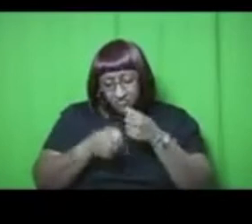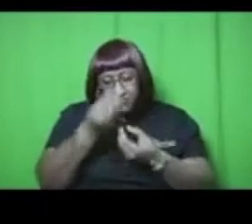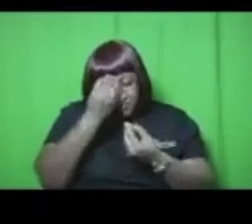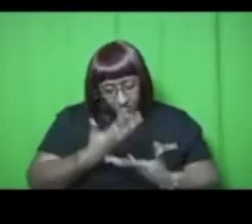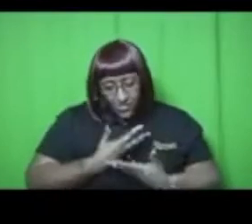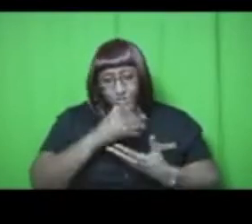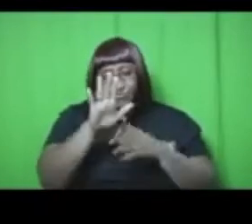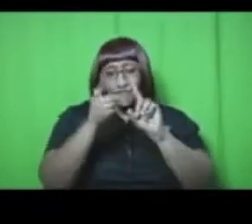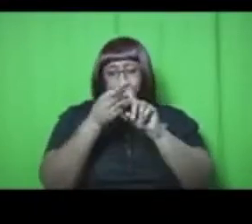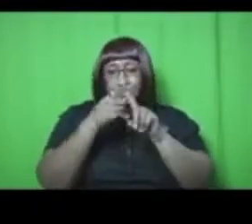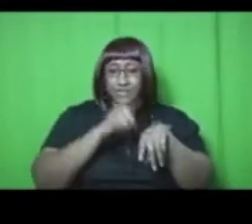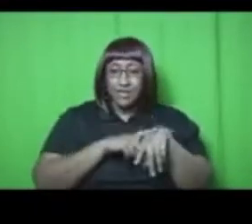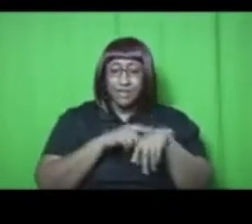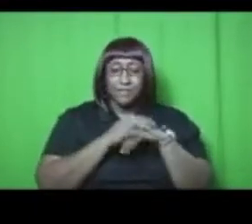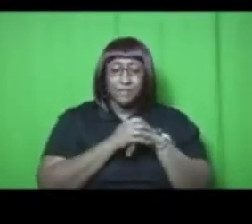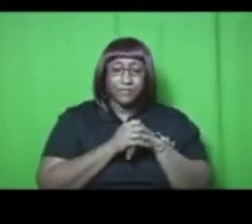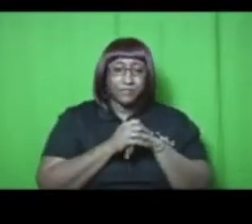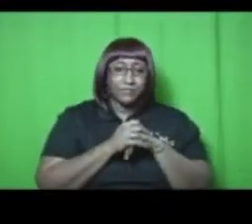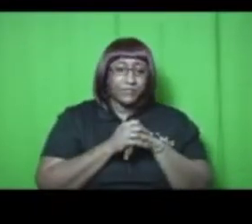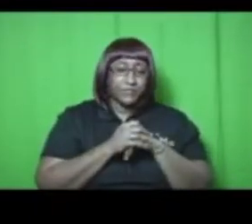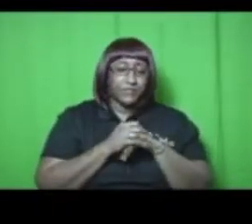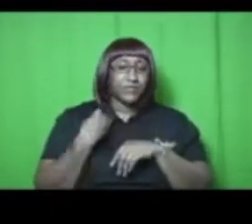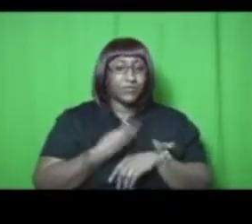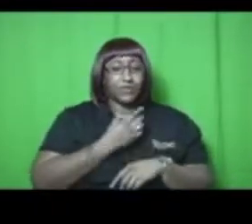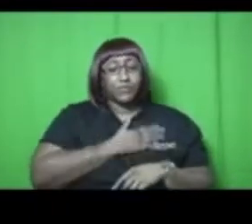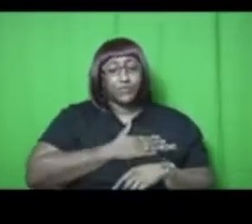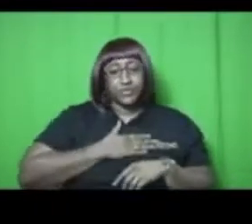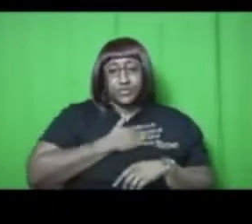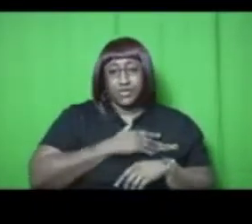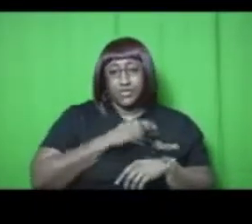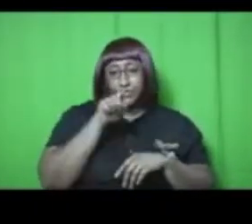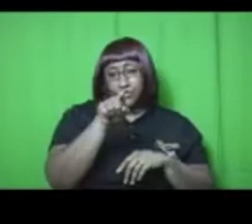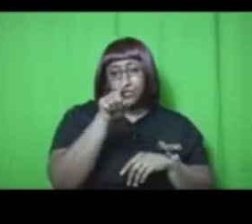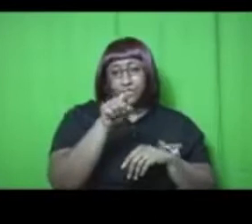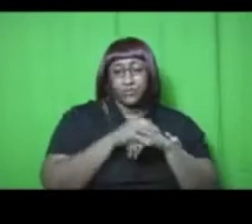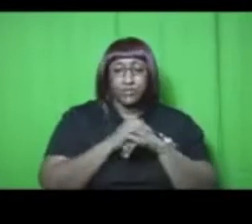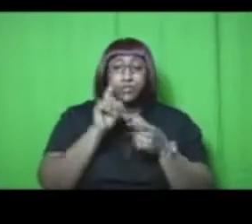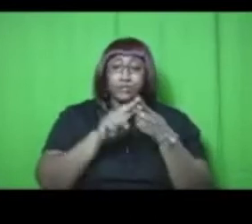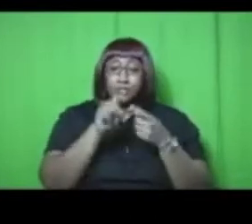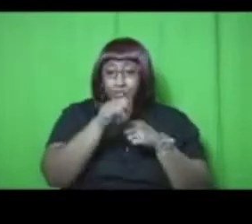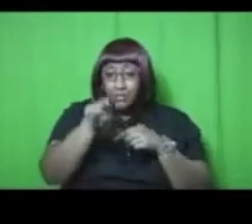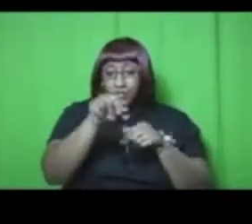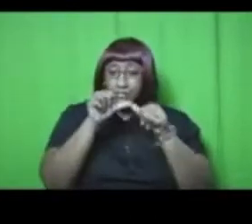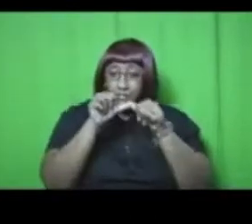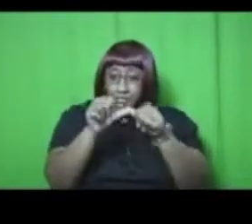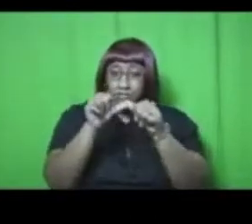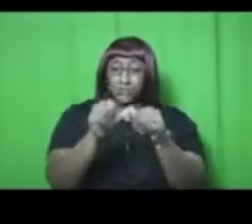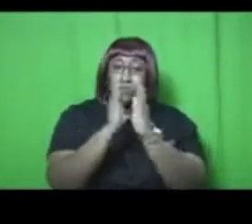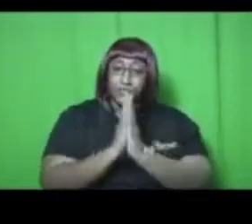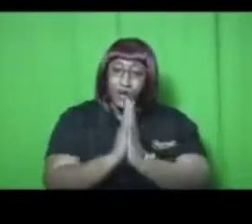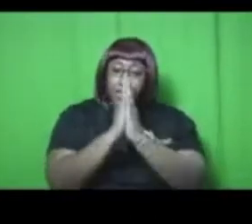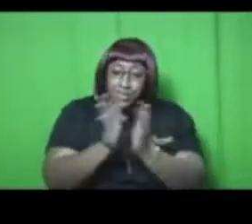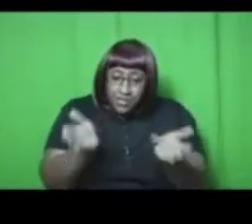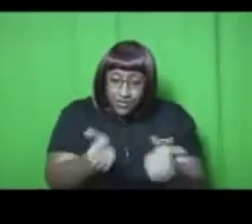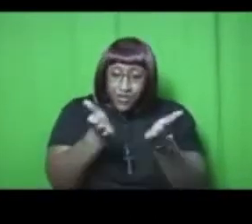a first-time in, and we just appreciate you. To those who have continued to pray and